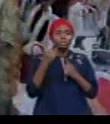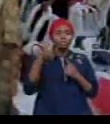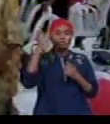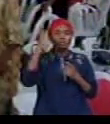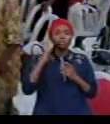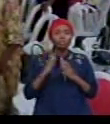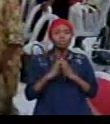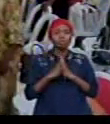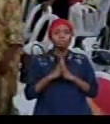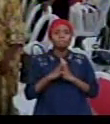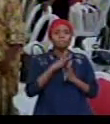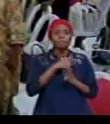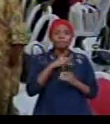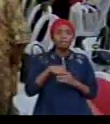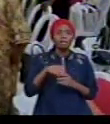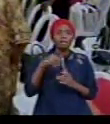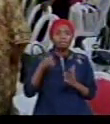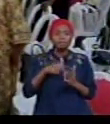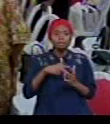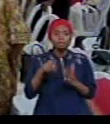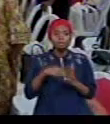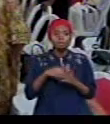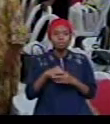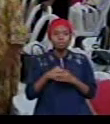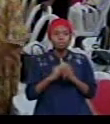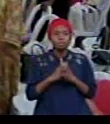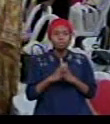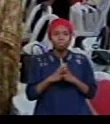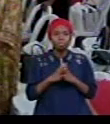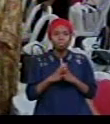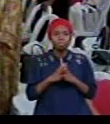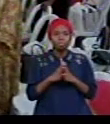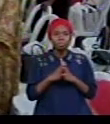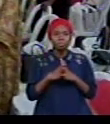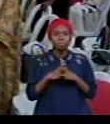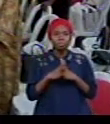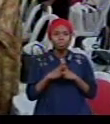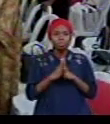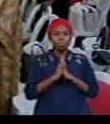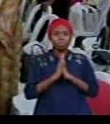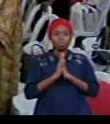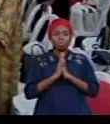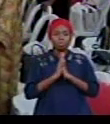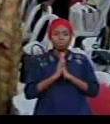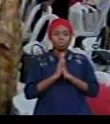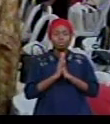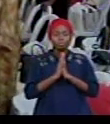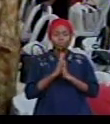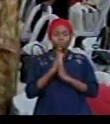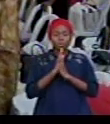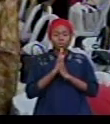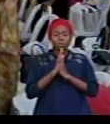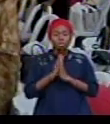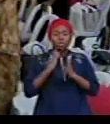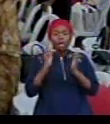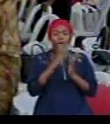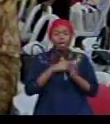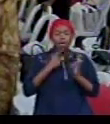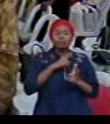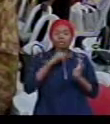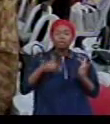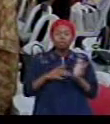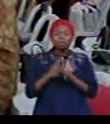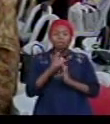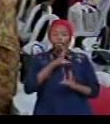Psalm 72, verse 8 says, he shall have dominion also. That's our Lord Jesus Christ. We have dominion also from sea